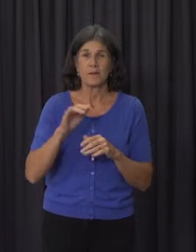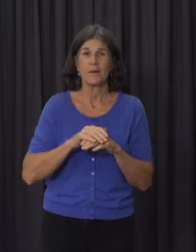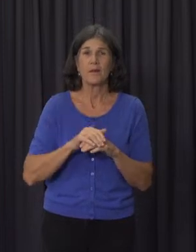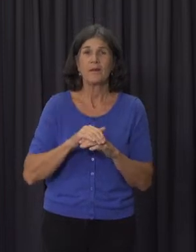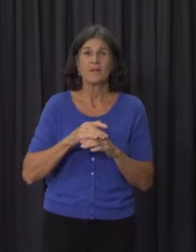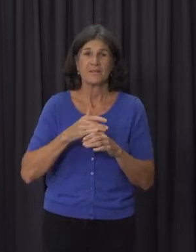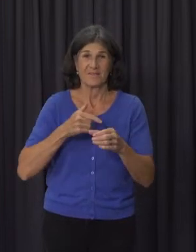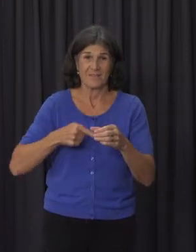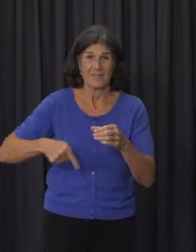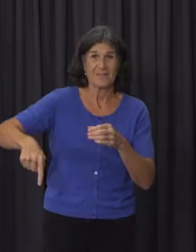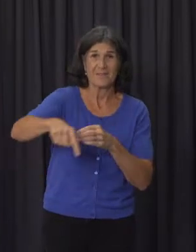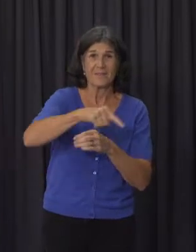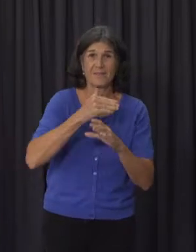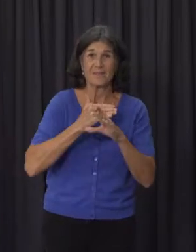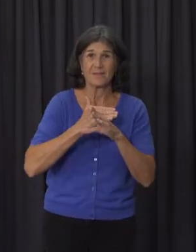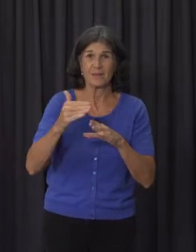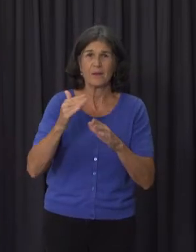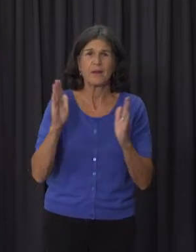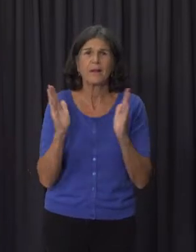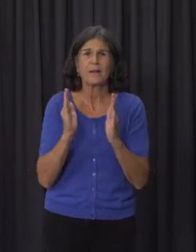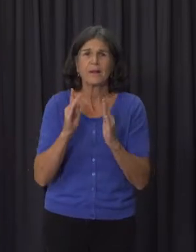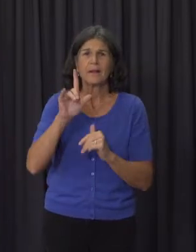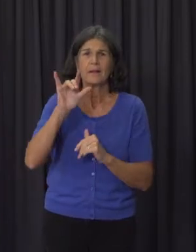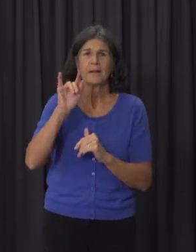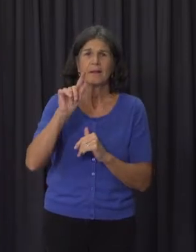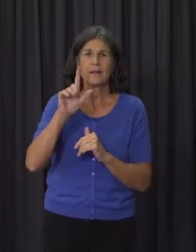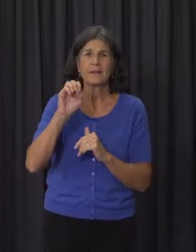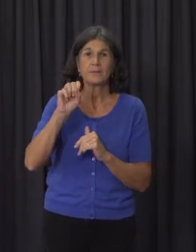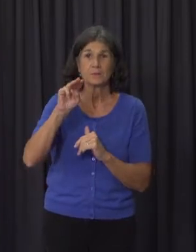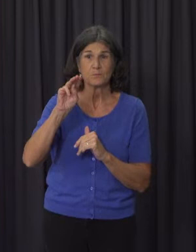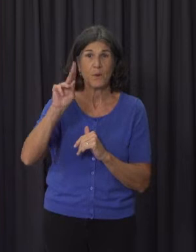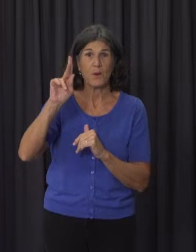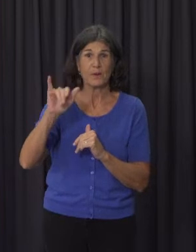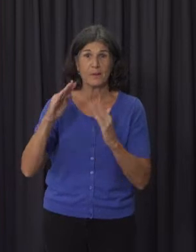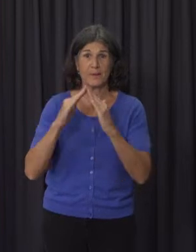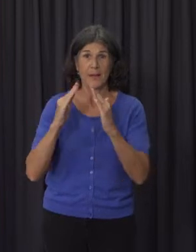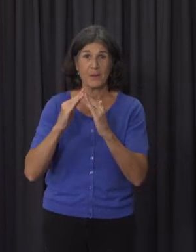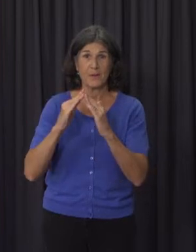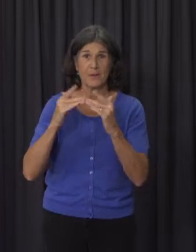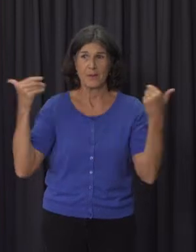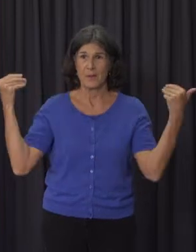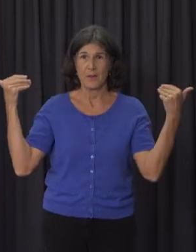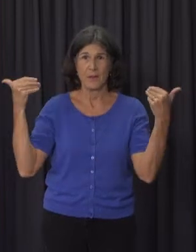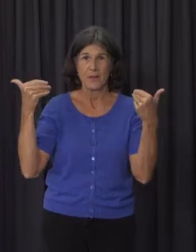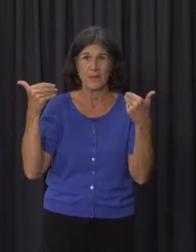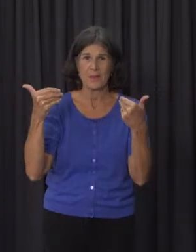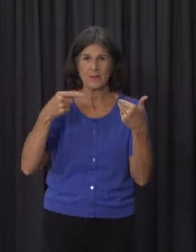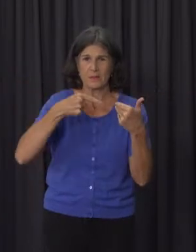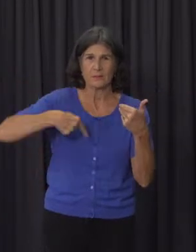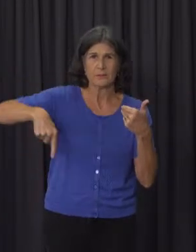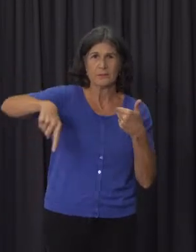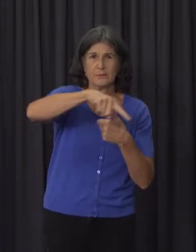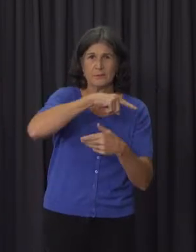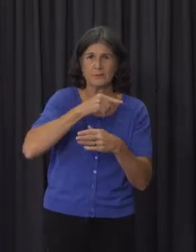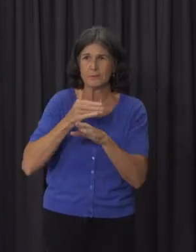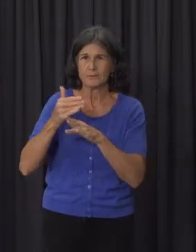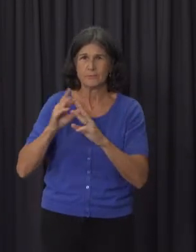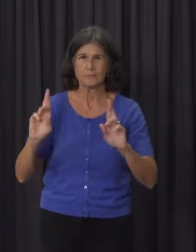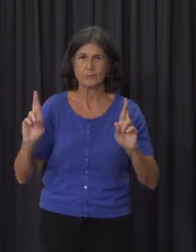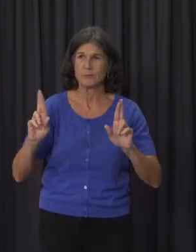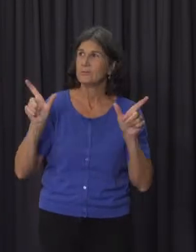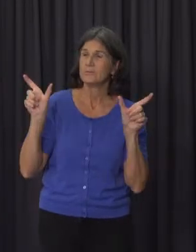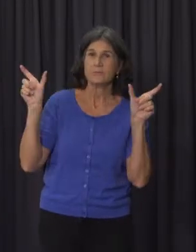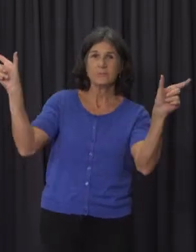efforts will support the recently built guards close to the existing wildfire that are designed to provide some additional